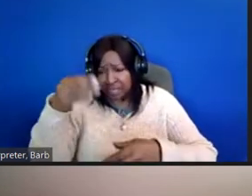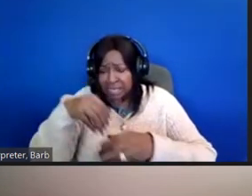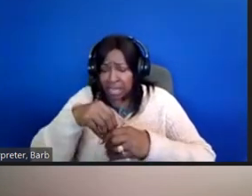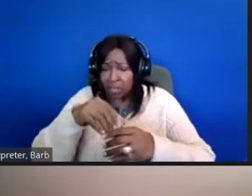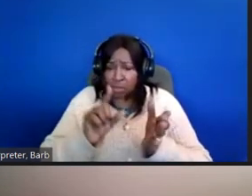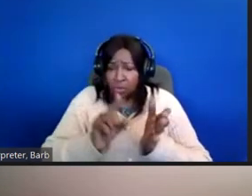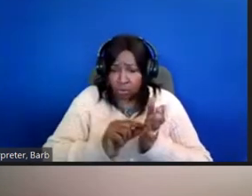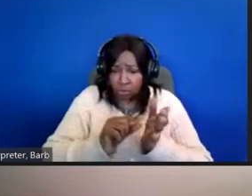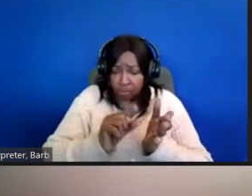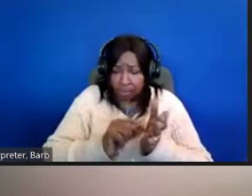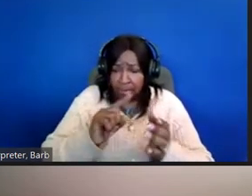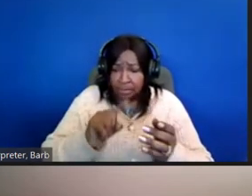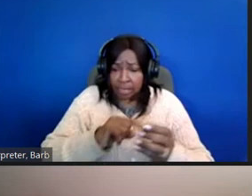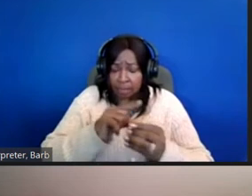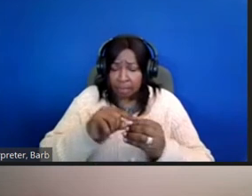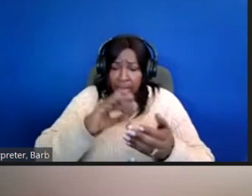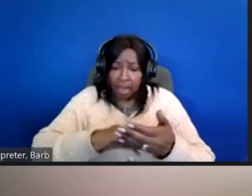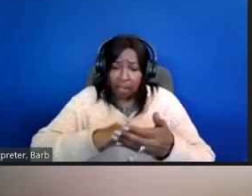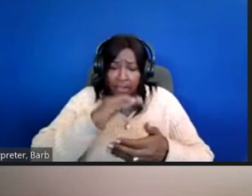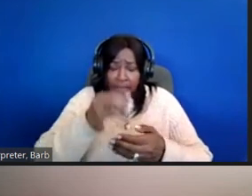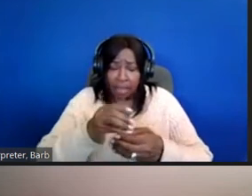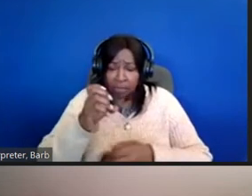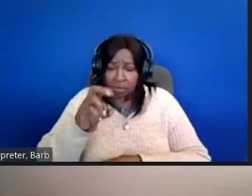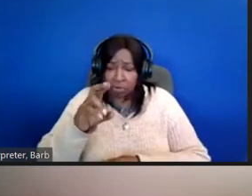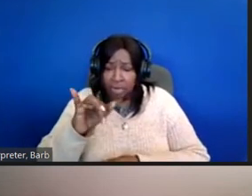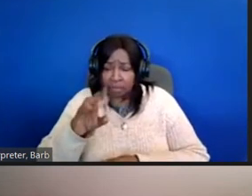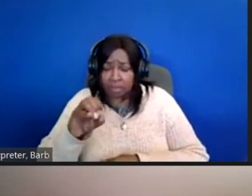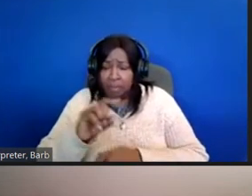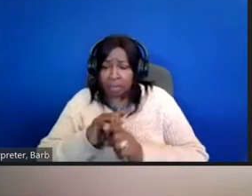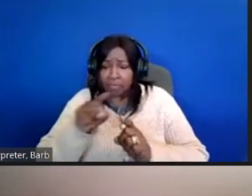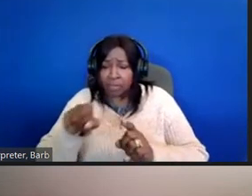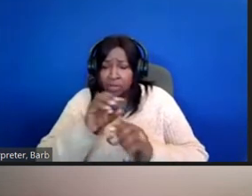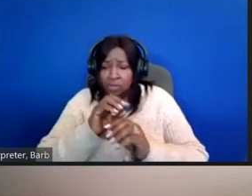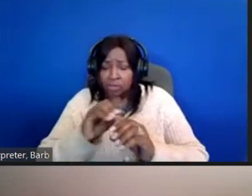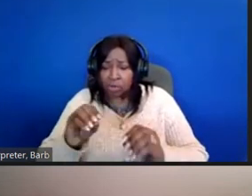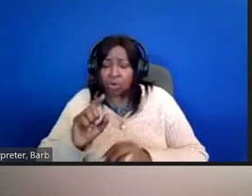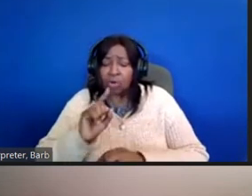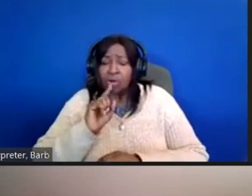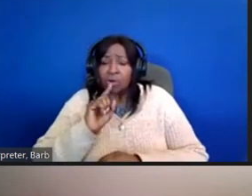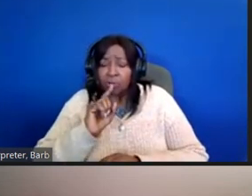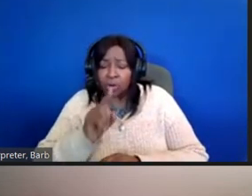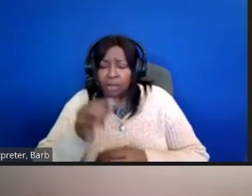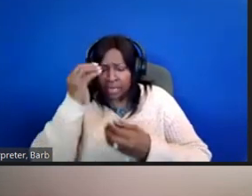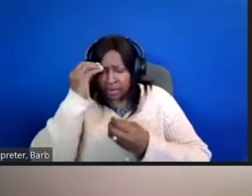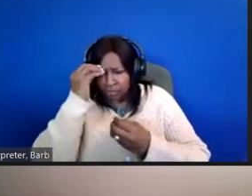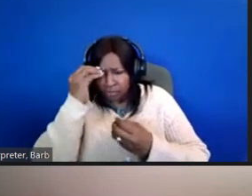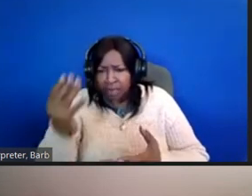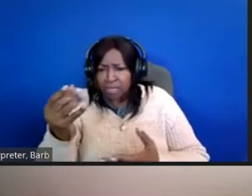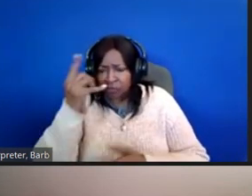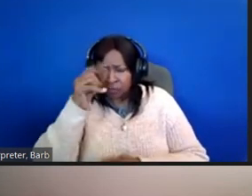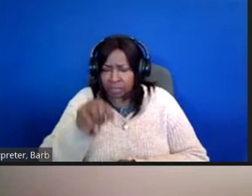the amount of crime, but there's no real context for it. And to really understand